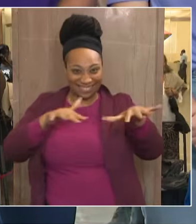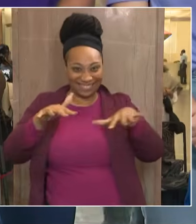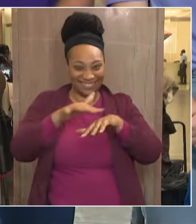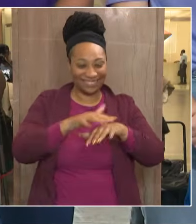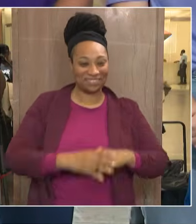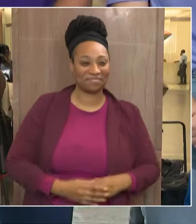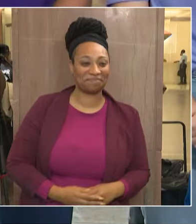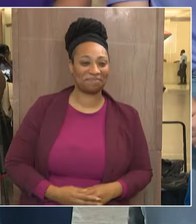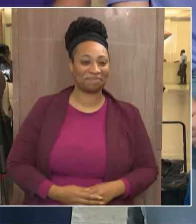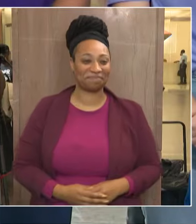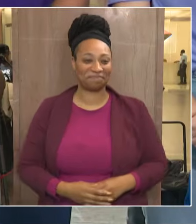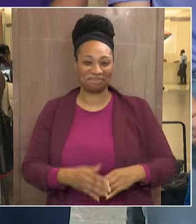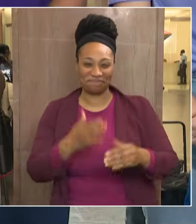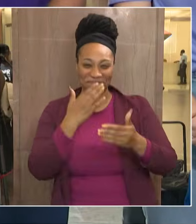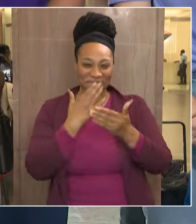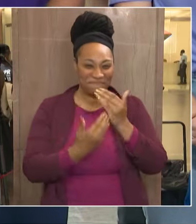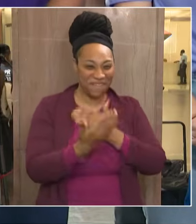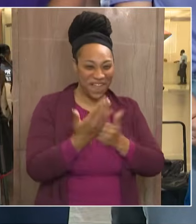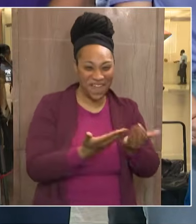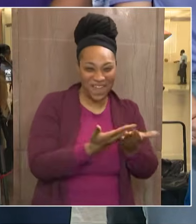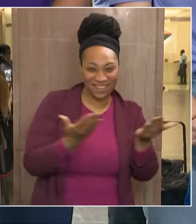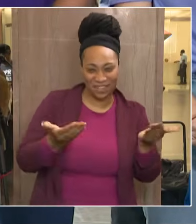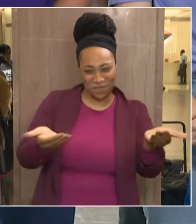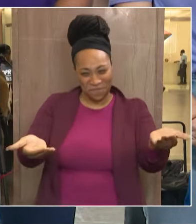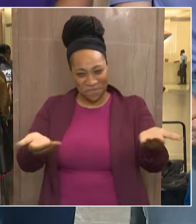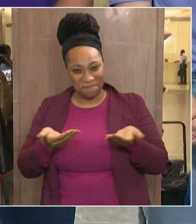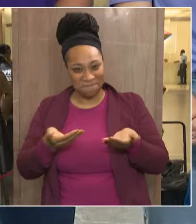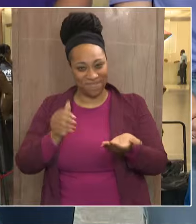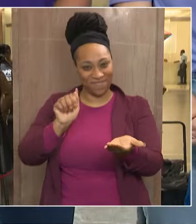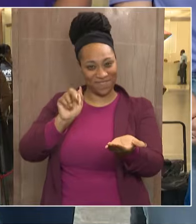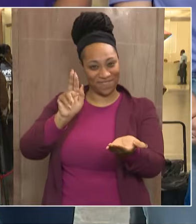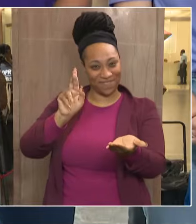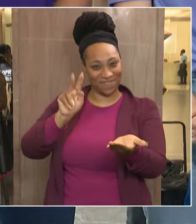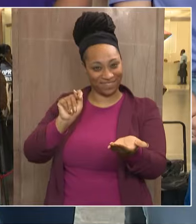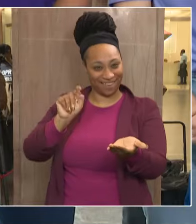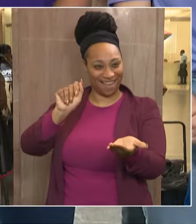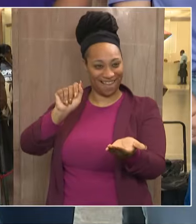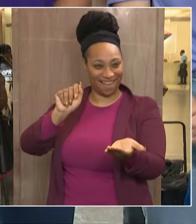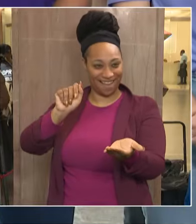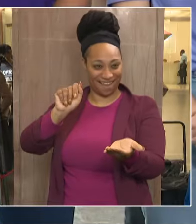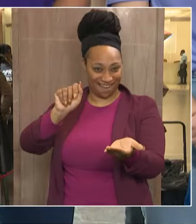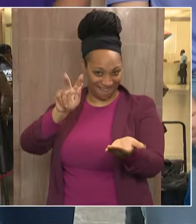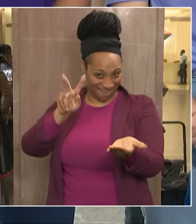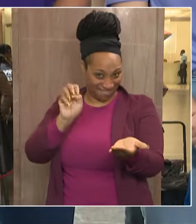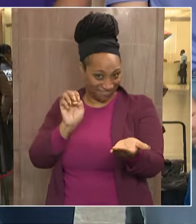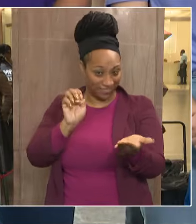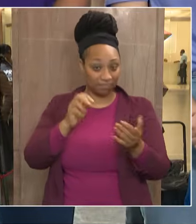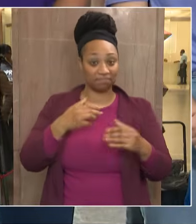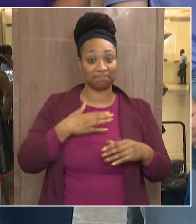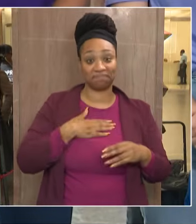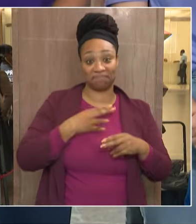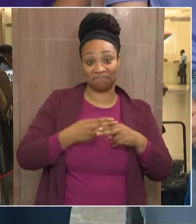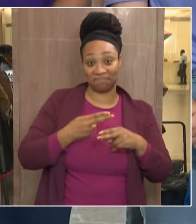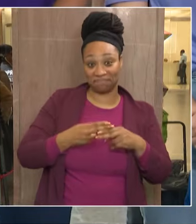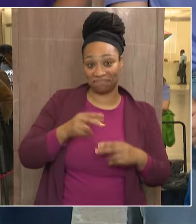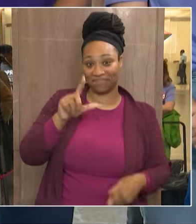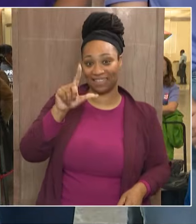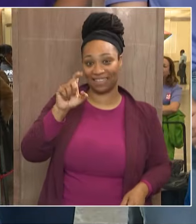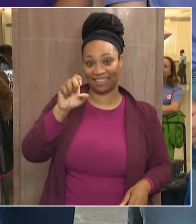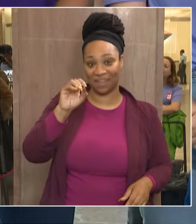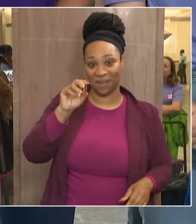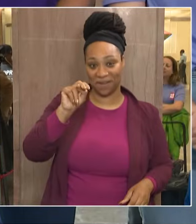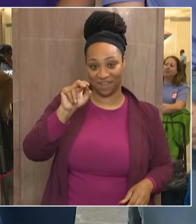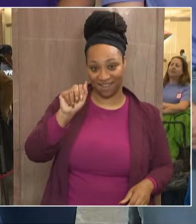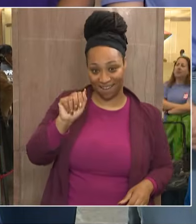Ave. My name is Leona Agaritas, and I am the CEO of the Golden Triangle Bid. I'd like to start by thanking